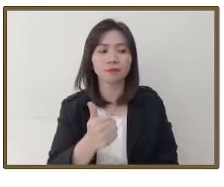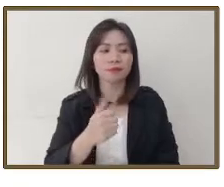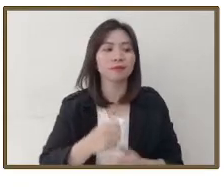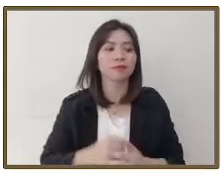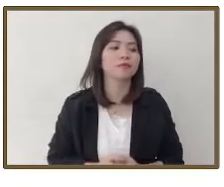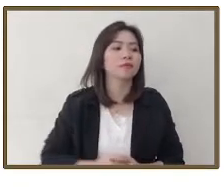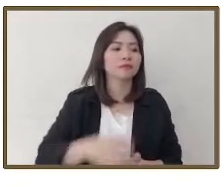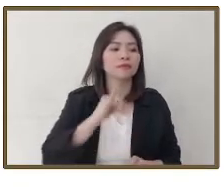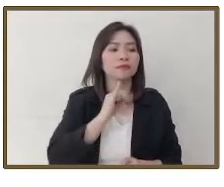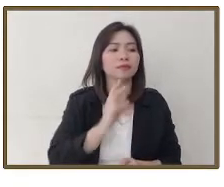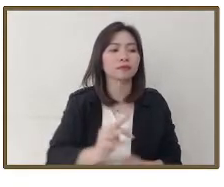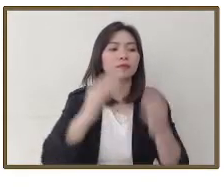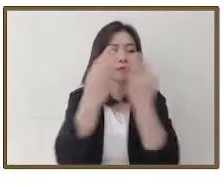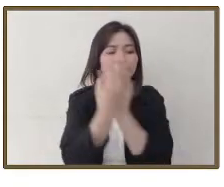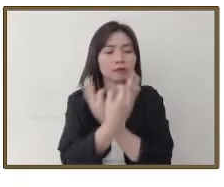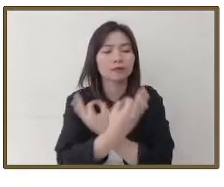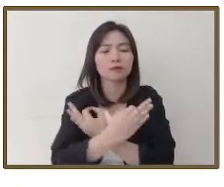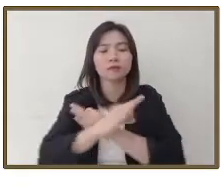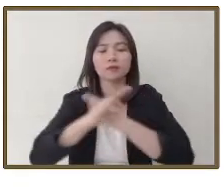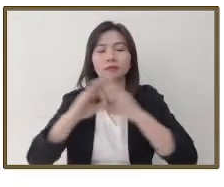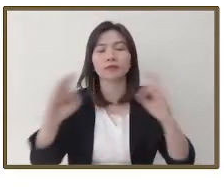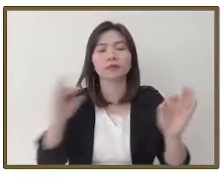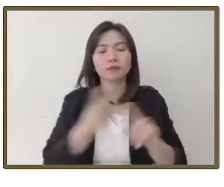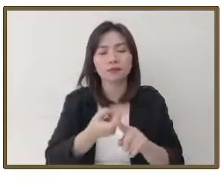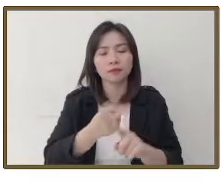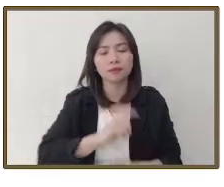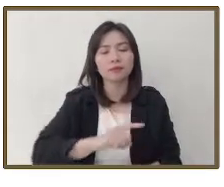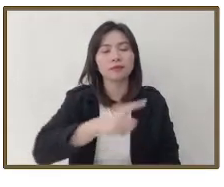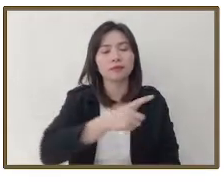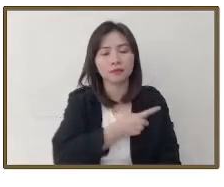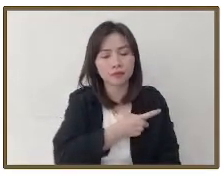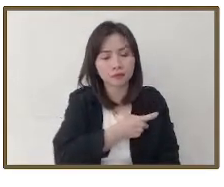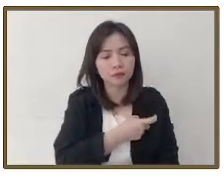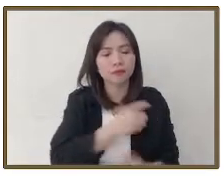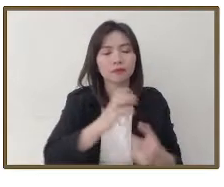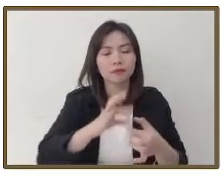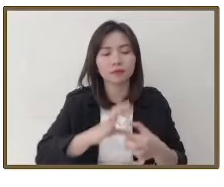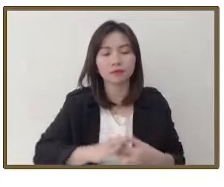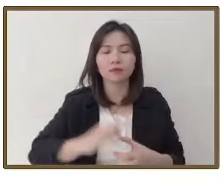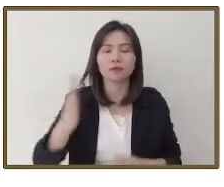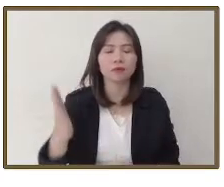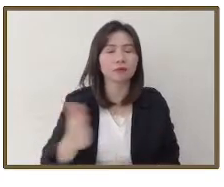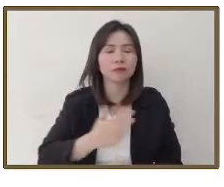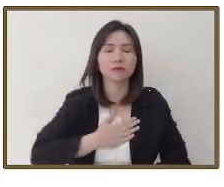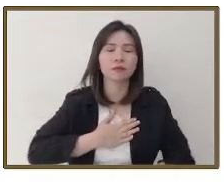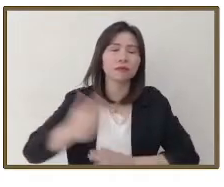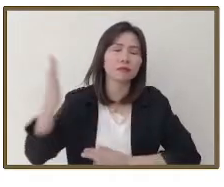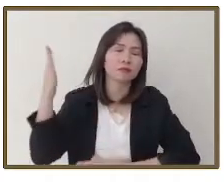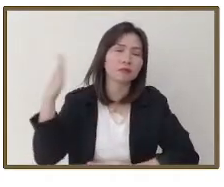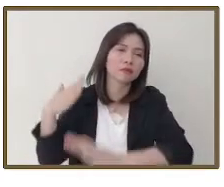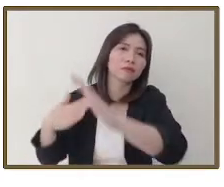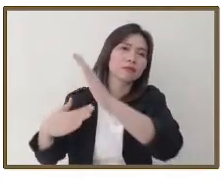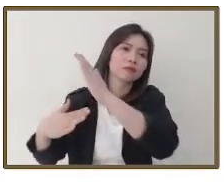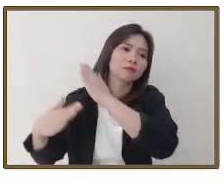tomorrow. I'm free from the guilt of